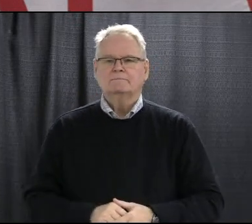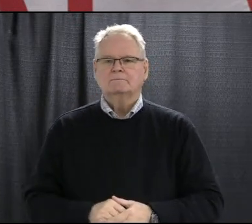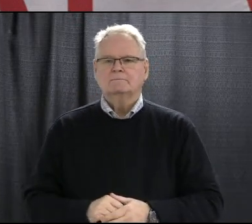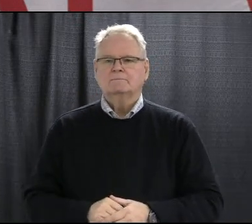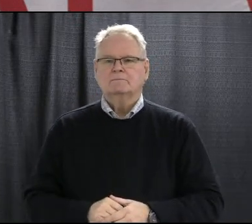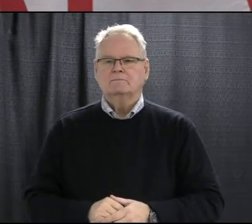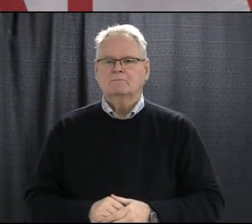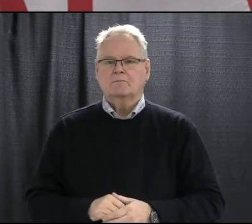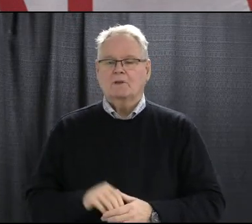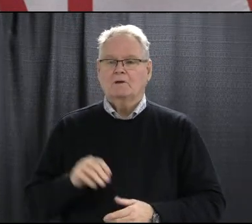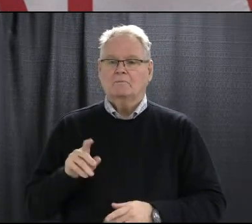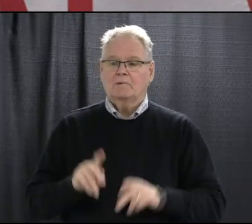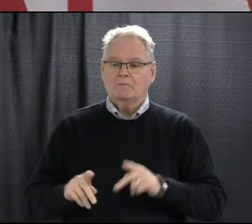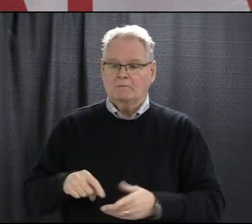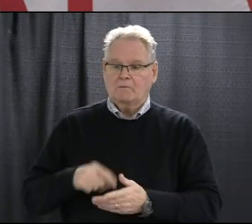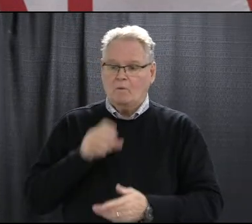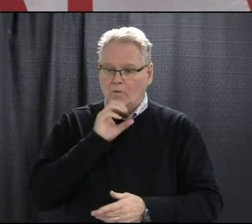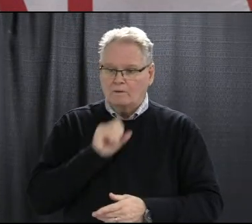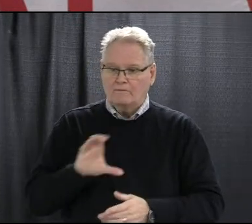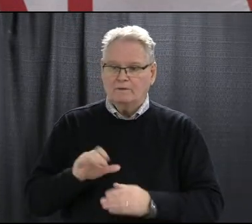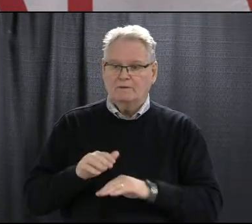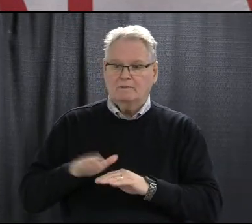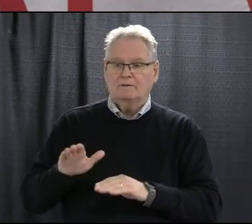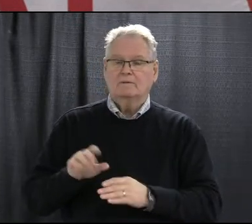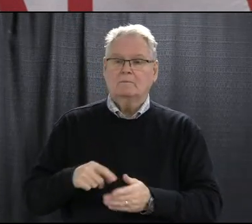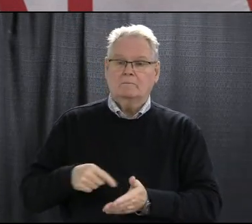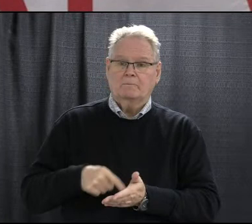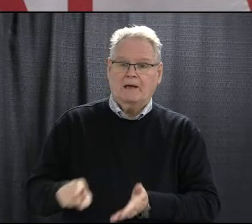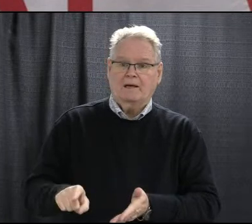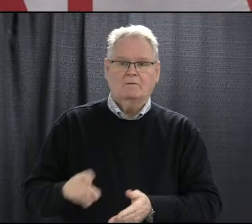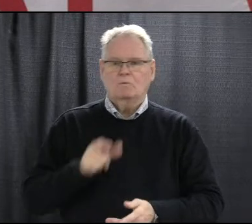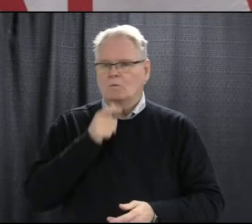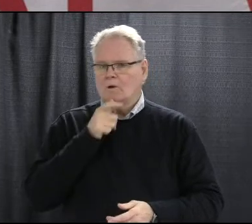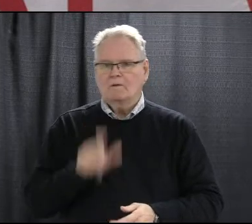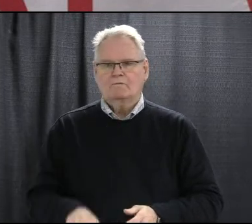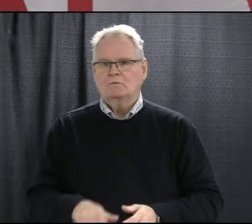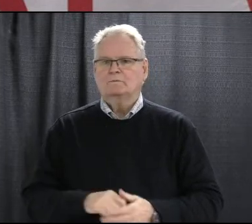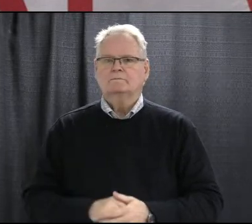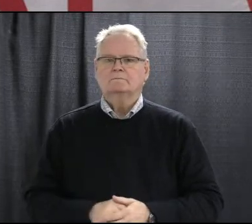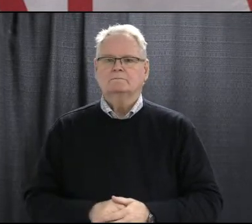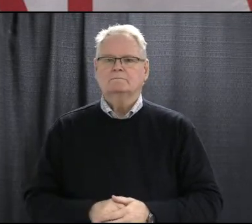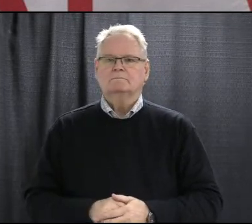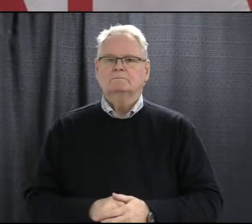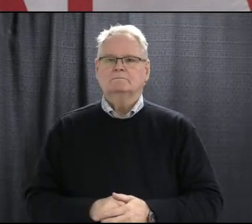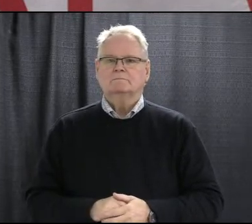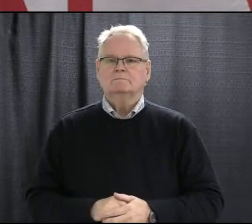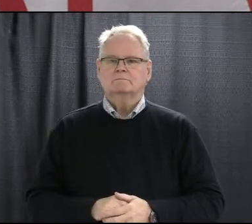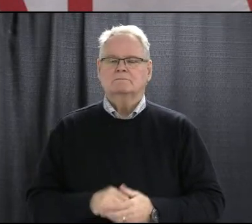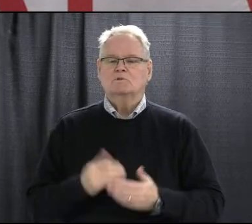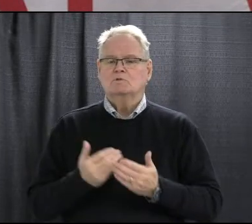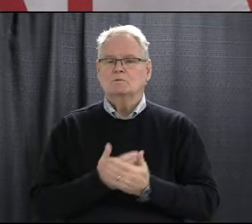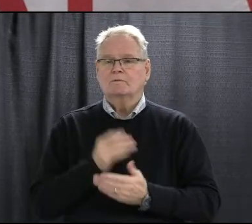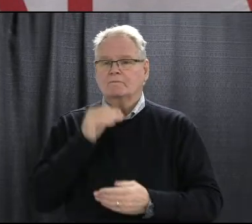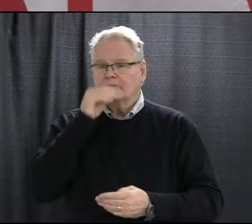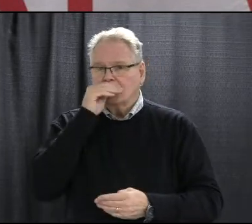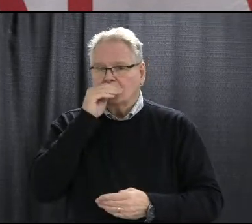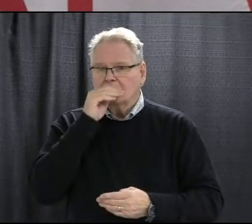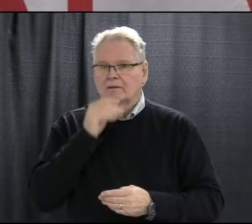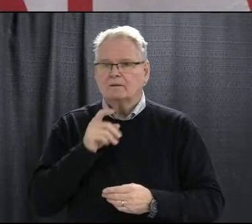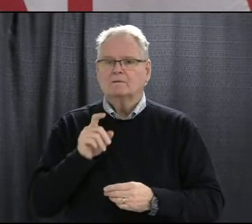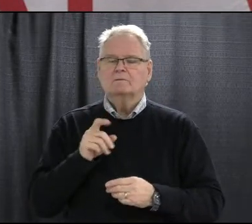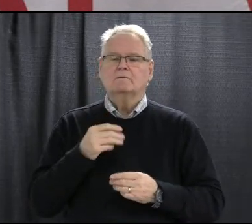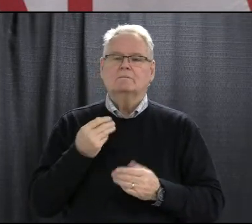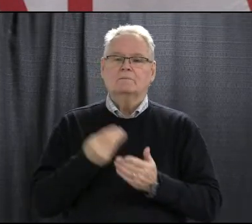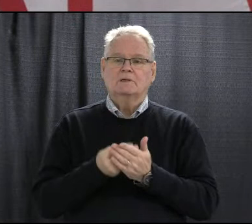patients. We've increased the denture budget and the maximum payable amounts for dentures